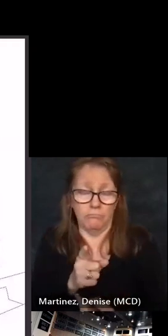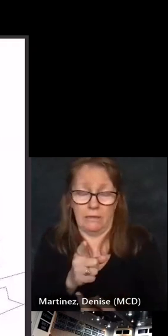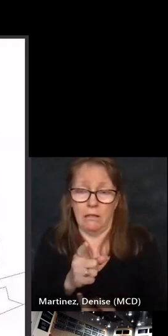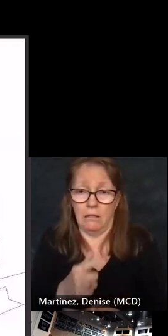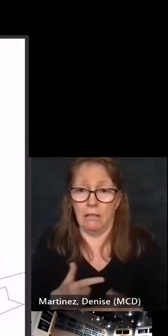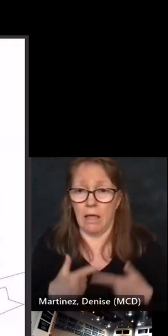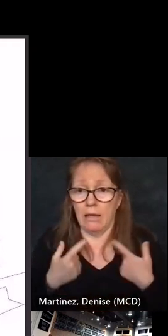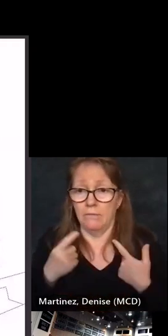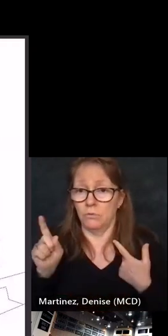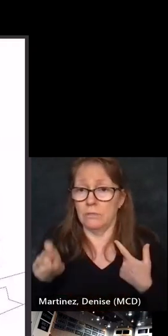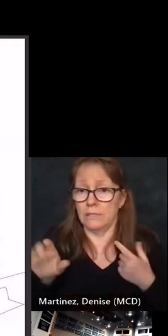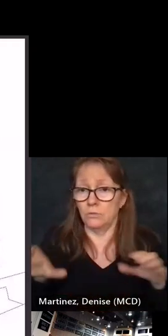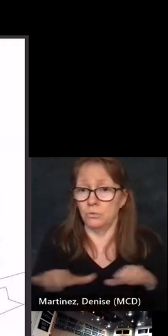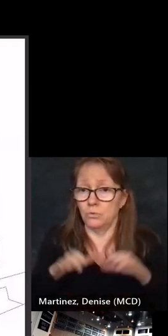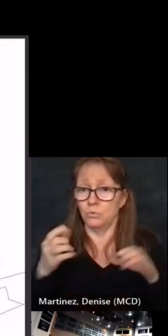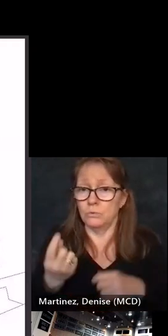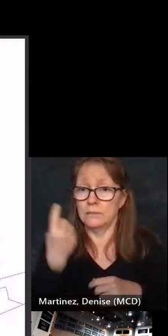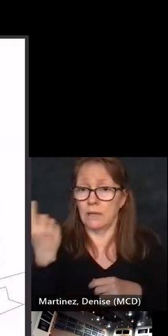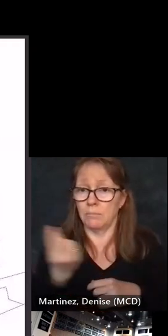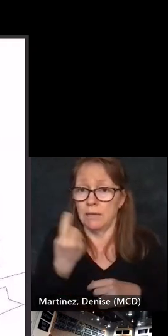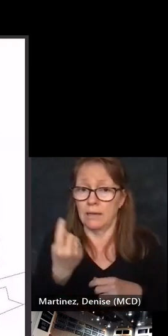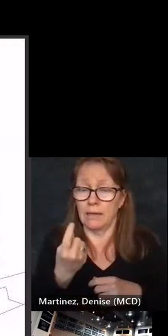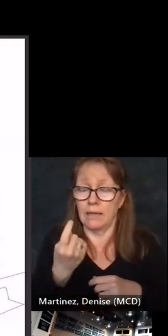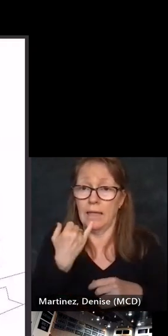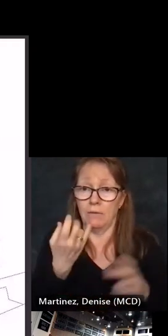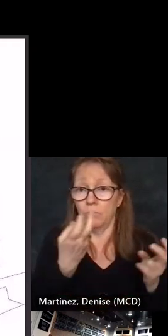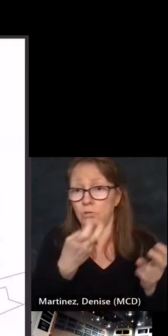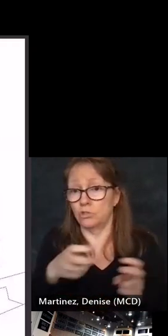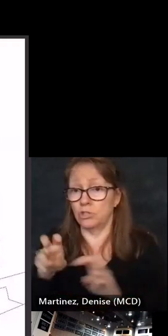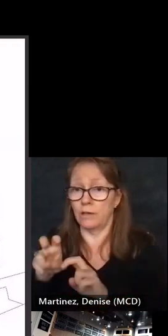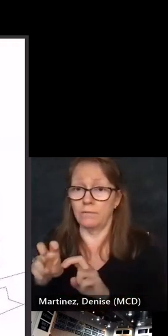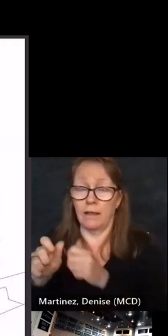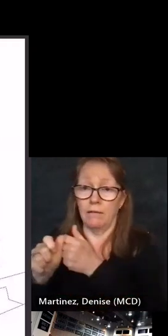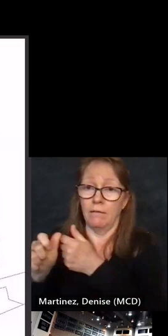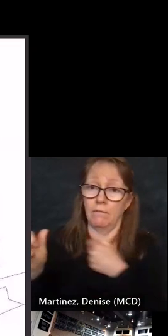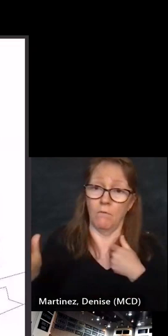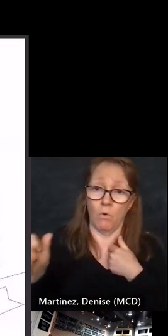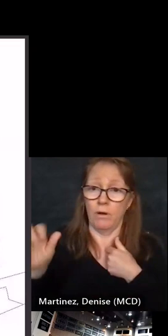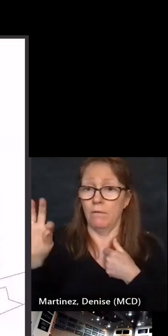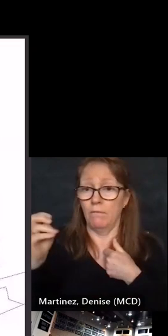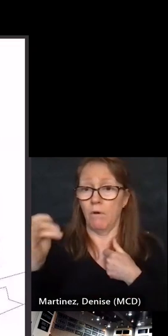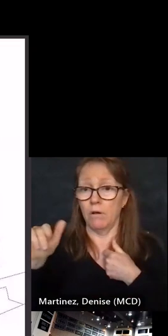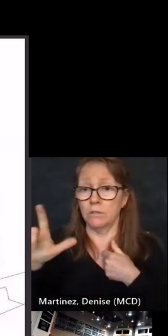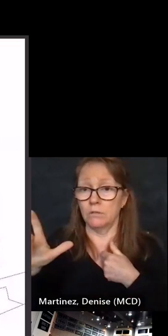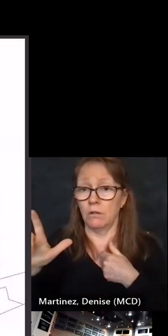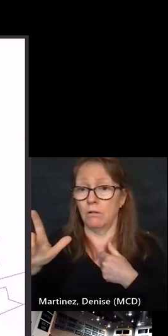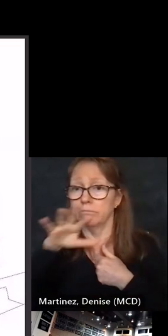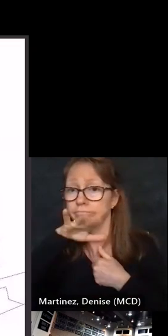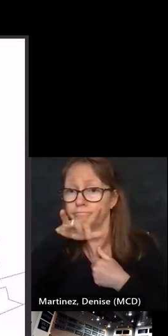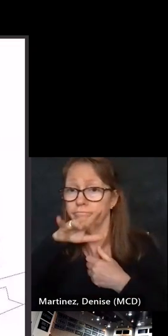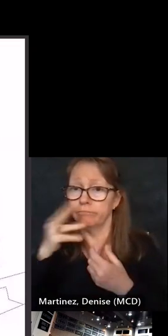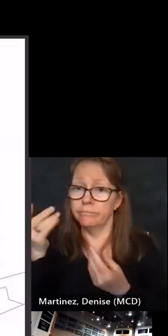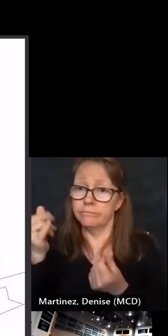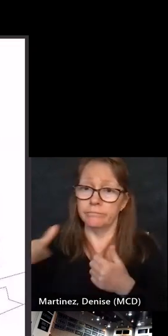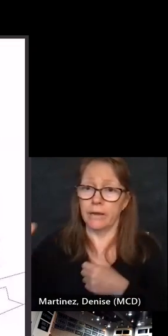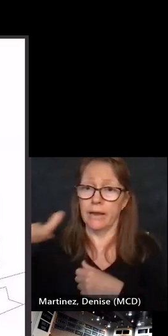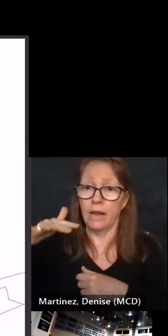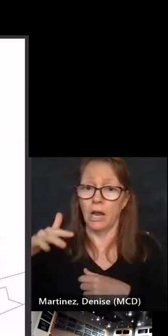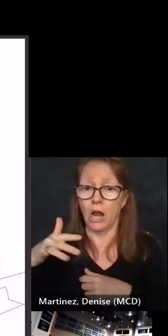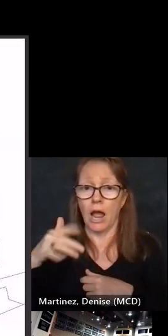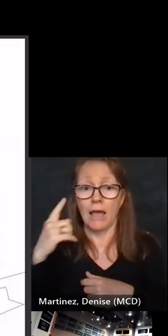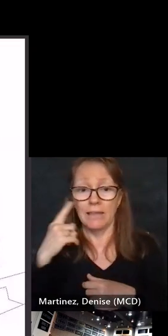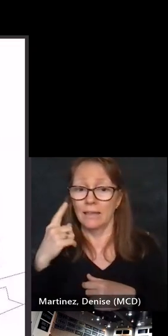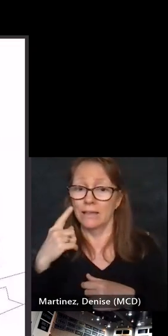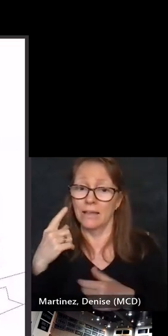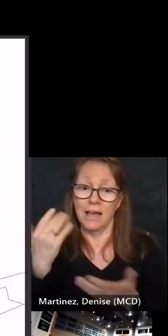this facility before then if we're going to be able to shift to electric away from fossil fuel burning. So I think Alexander's just pointing those things out. And Bernie made a good point earlier too